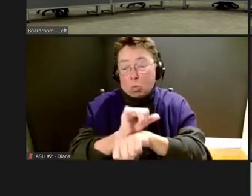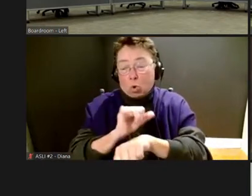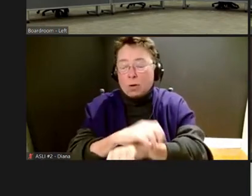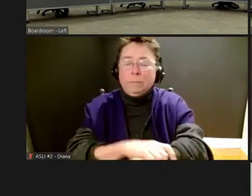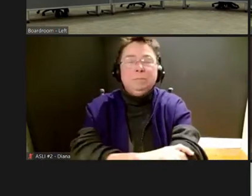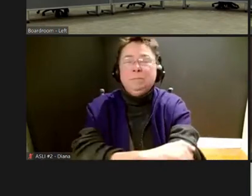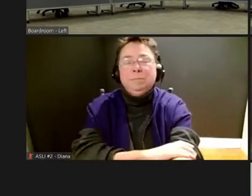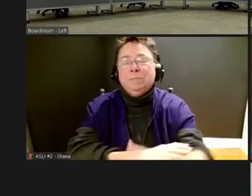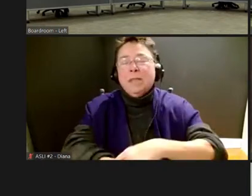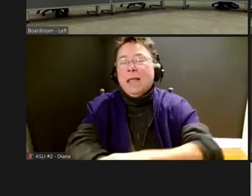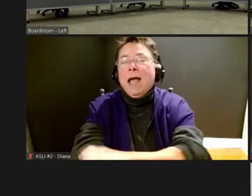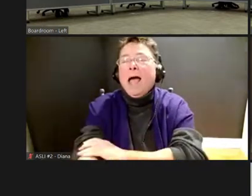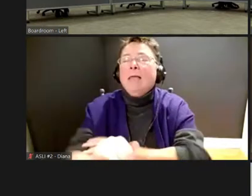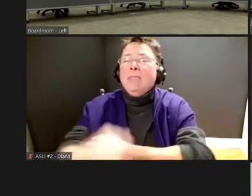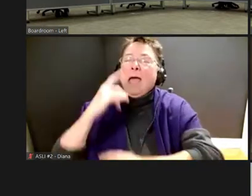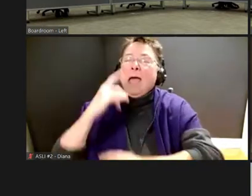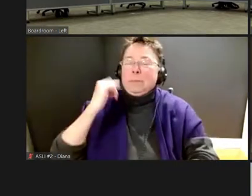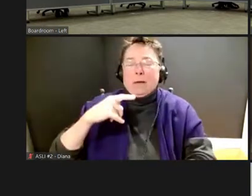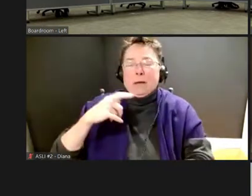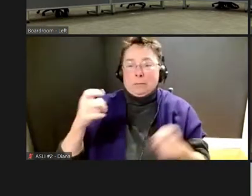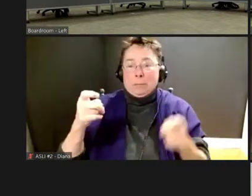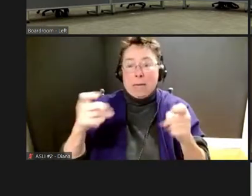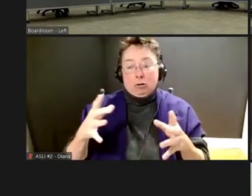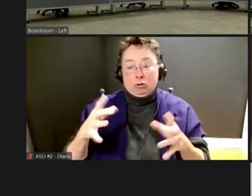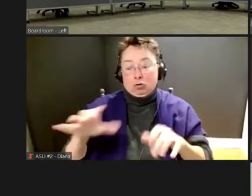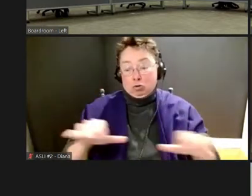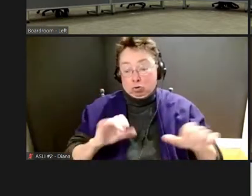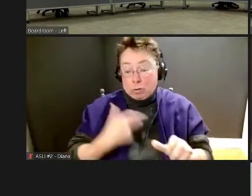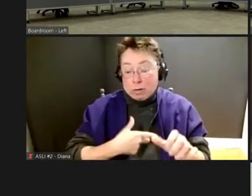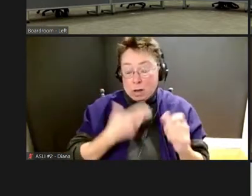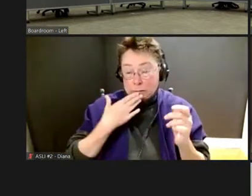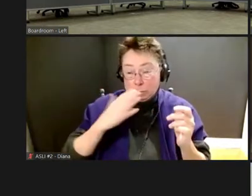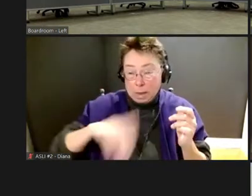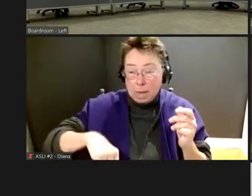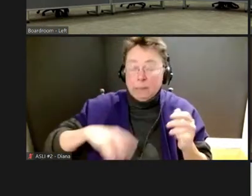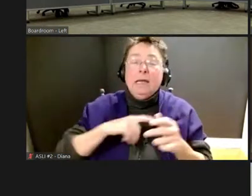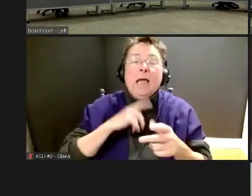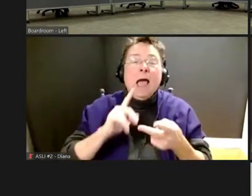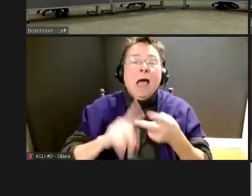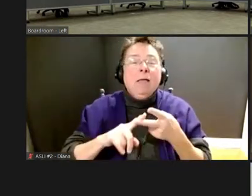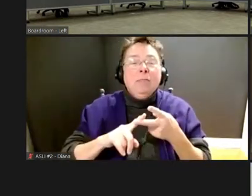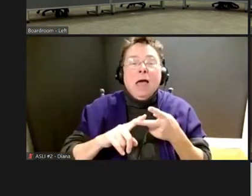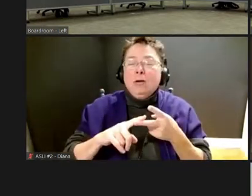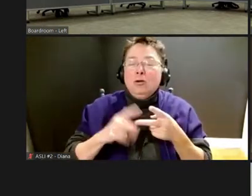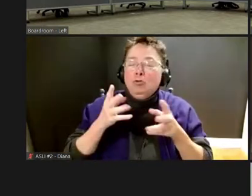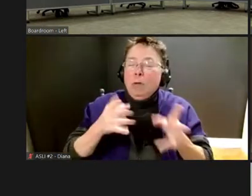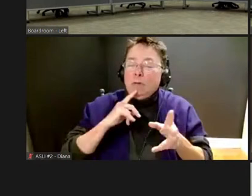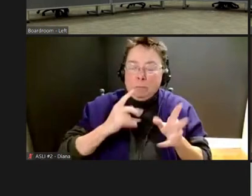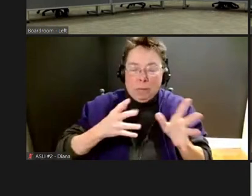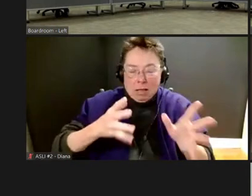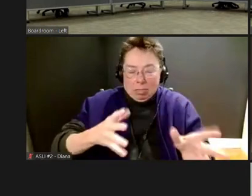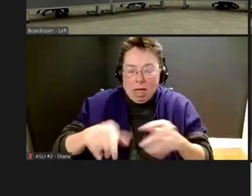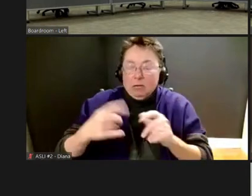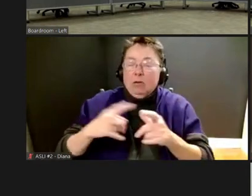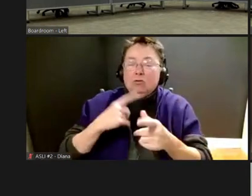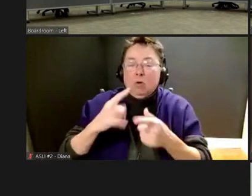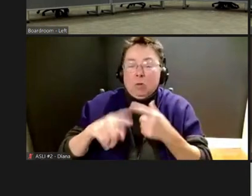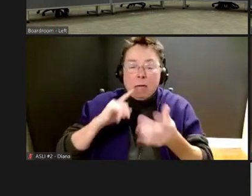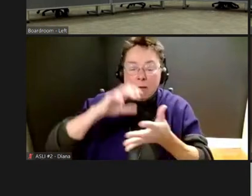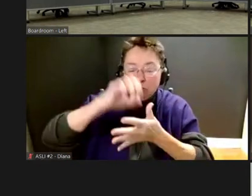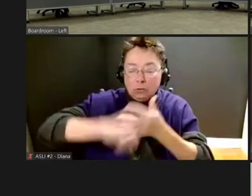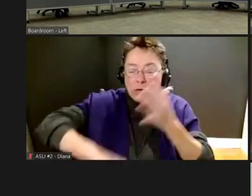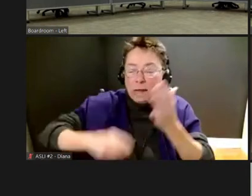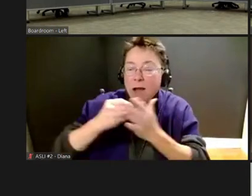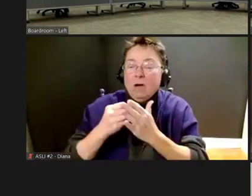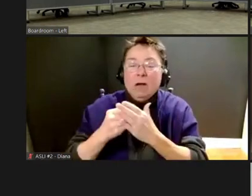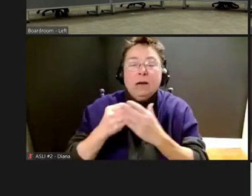caused because management treats workers so poorly. Additionally, public transit is being deliberately abandoned in order to defund it and claim that